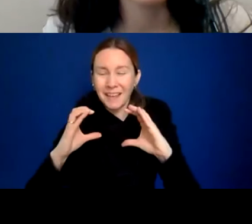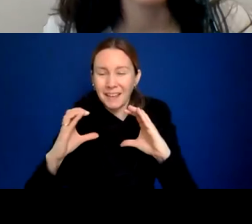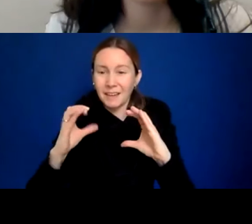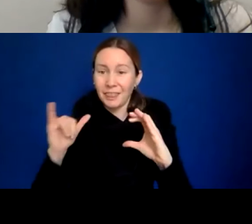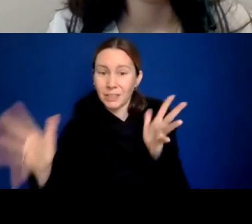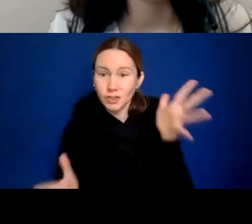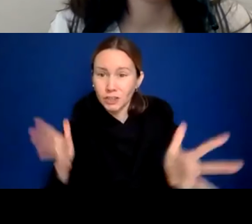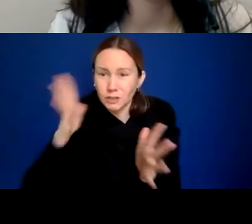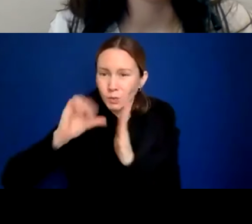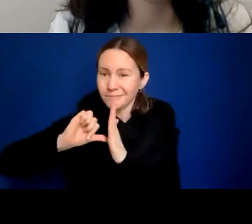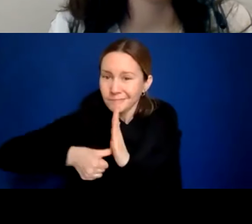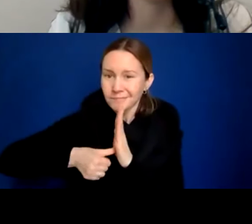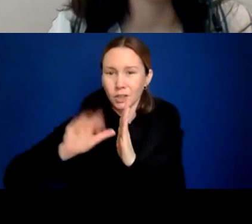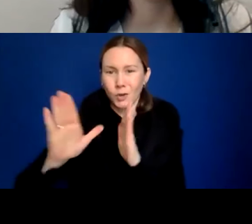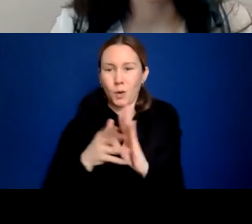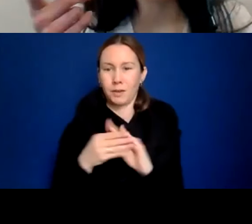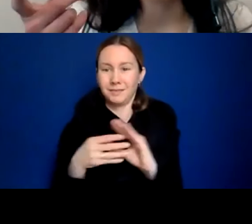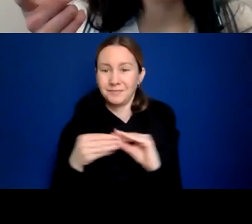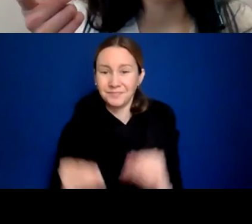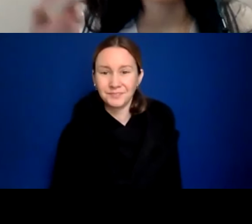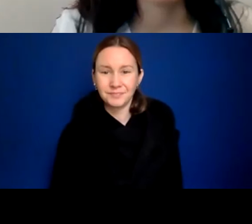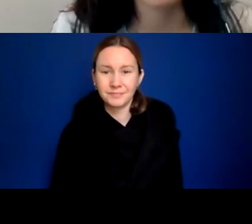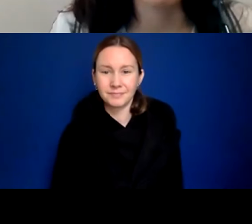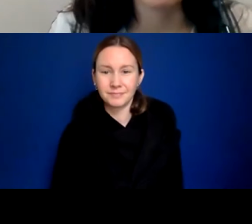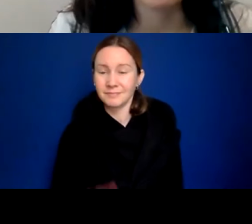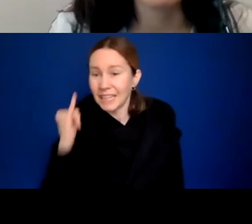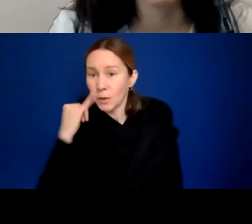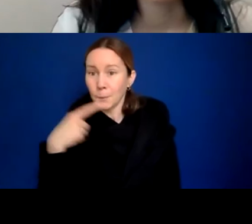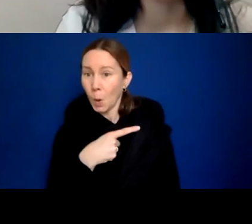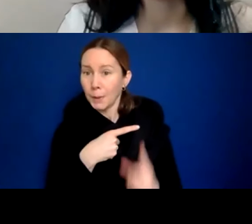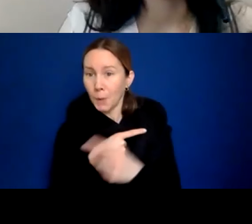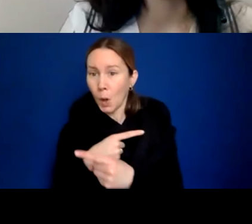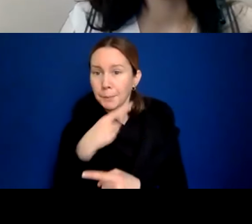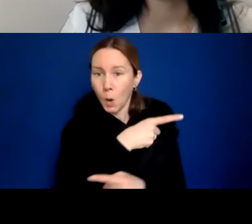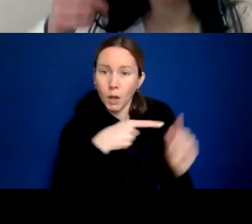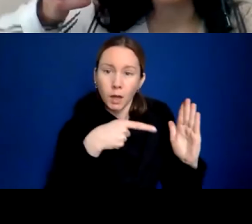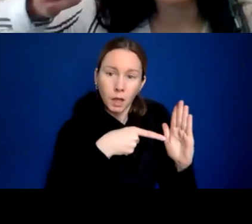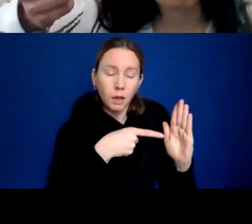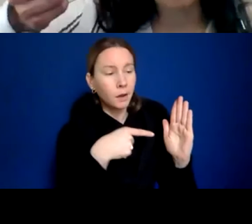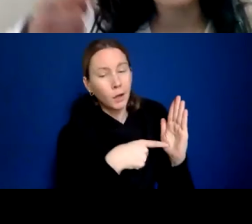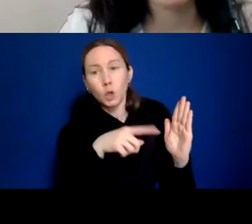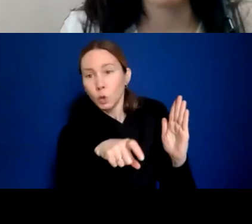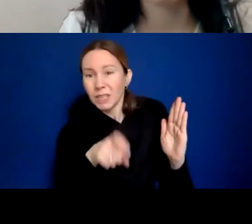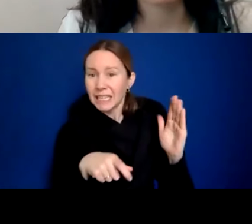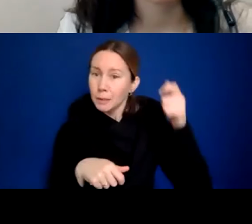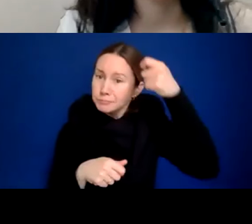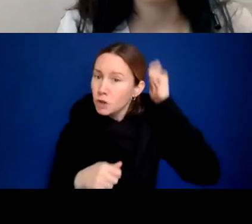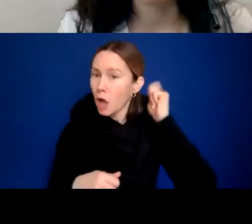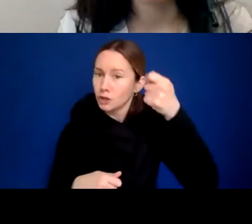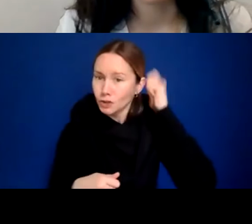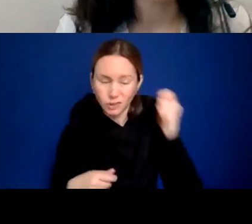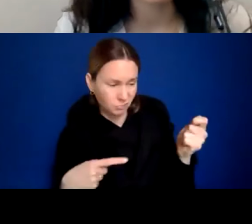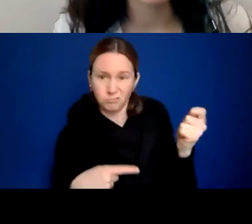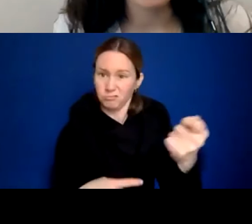saying. You can point to something while you're talking about it. You know, like, do you need the hairbrush? And point to the hairbrush so they